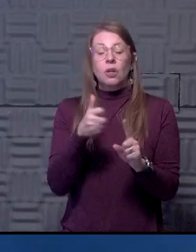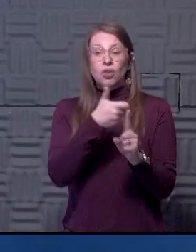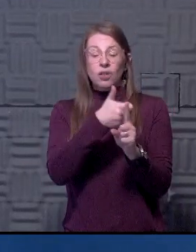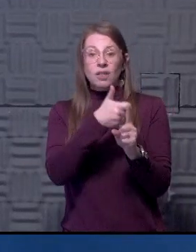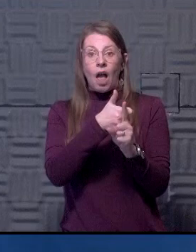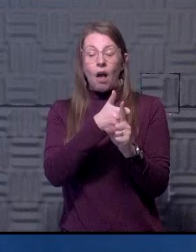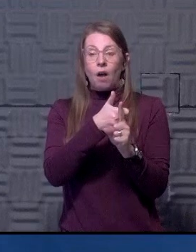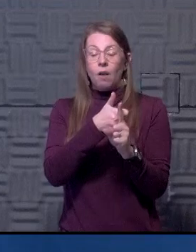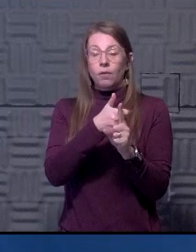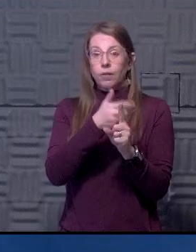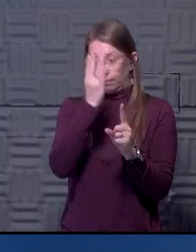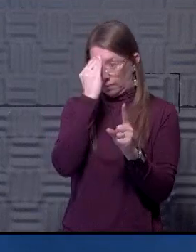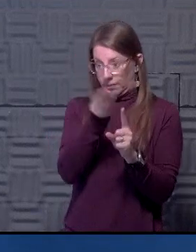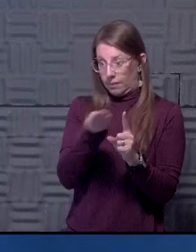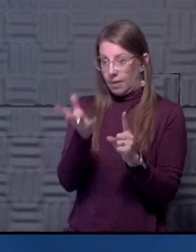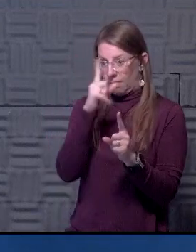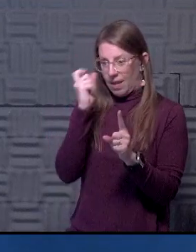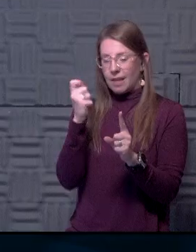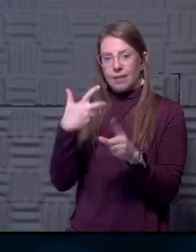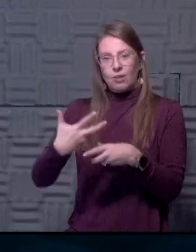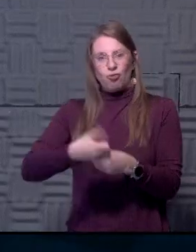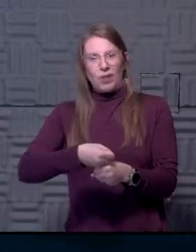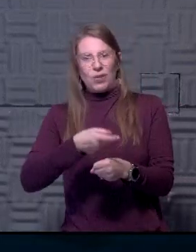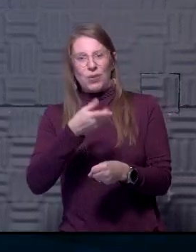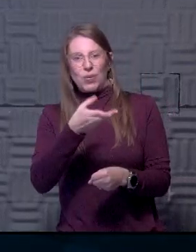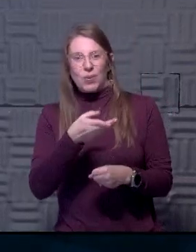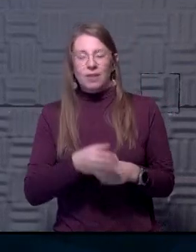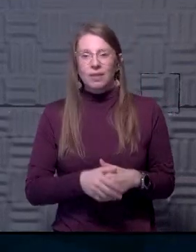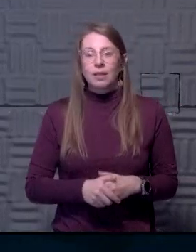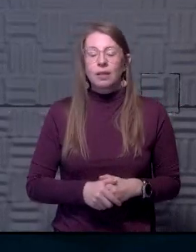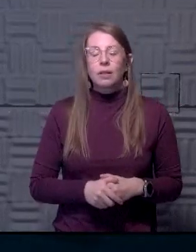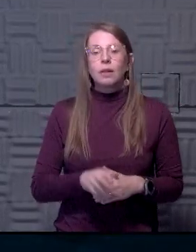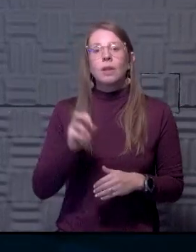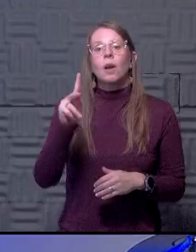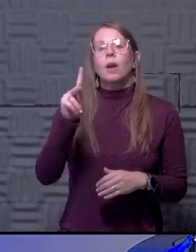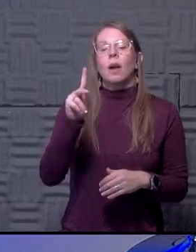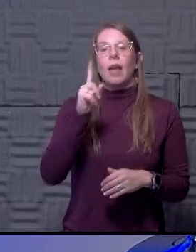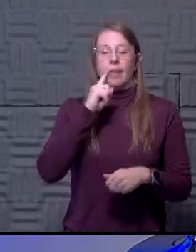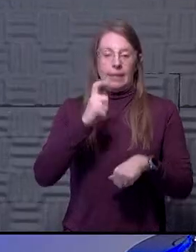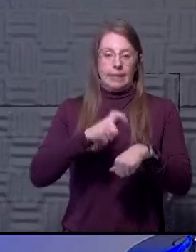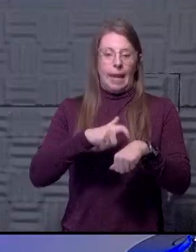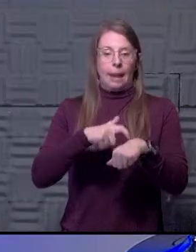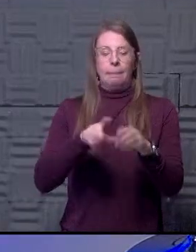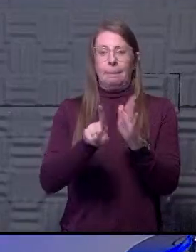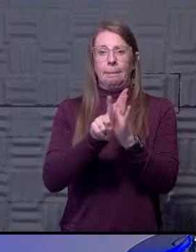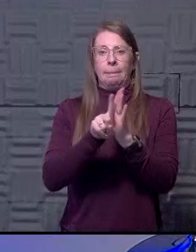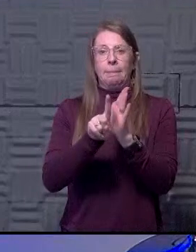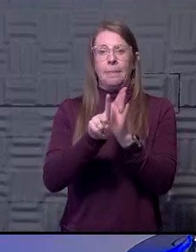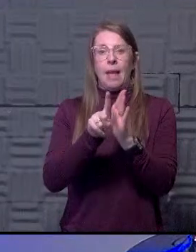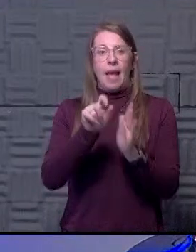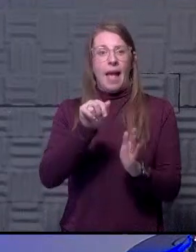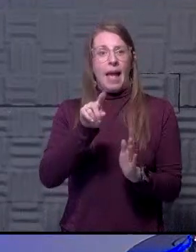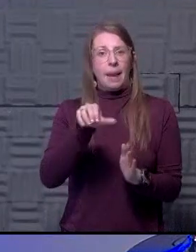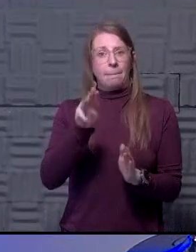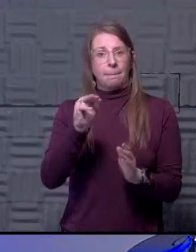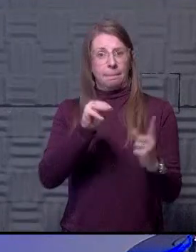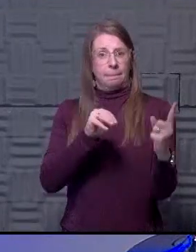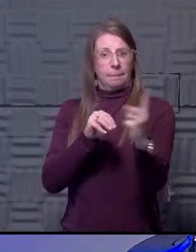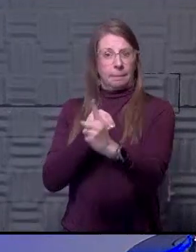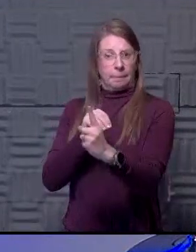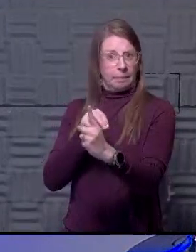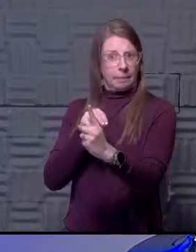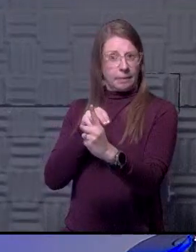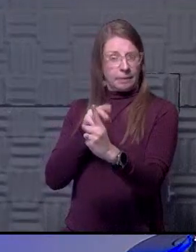you are the trusted source. Yeah, so important. Okay, I think the clock is ticking. Adam, do you need to come back and check